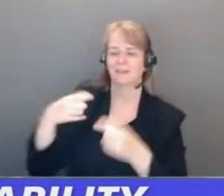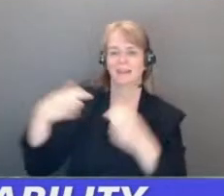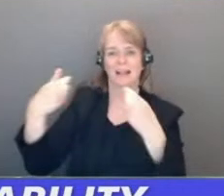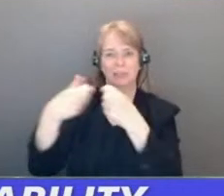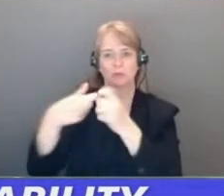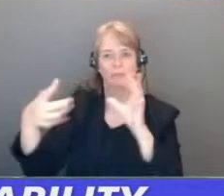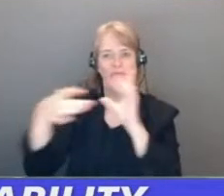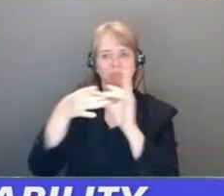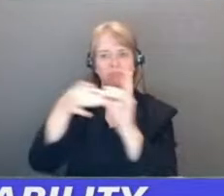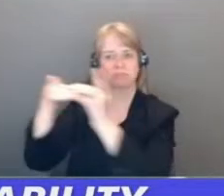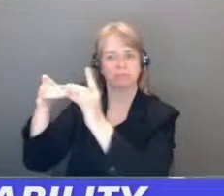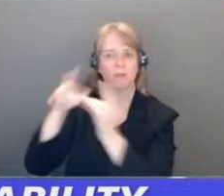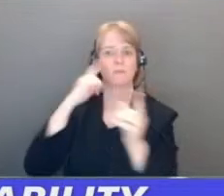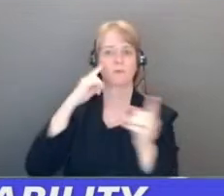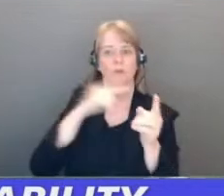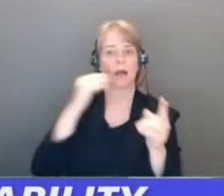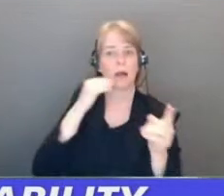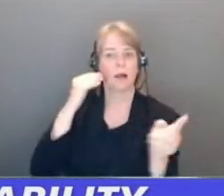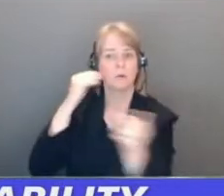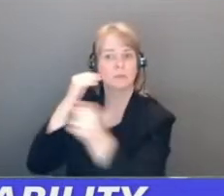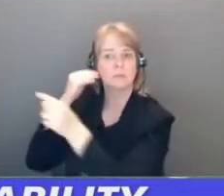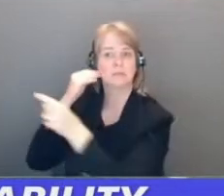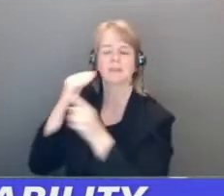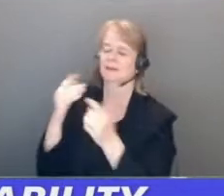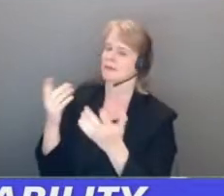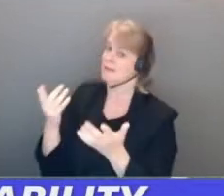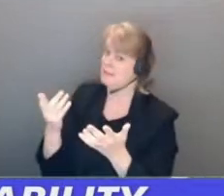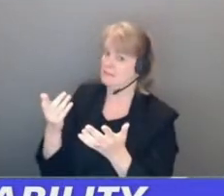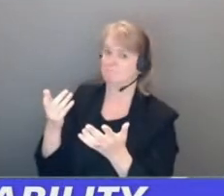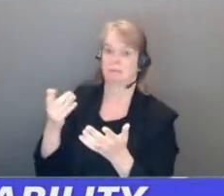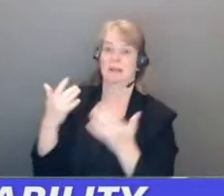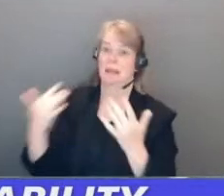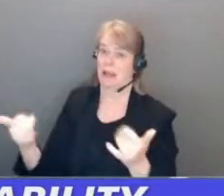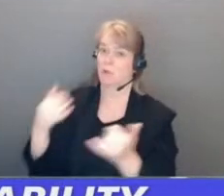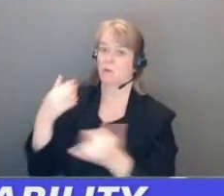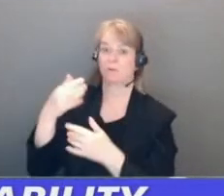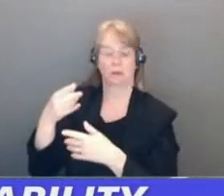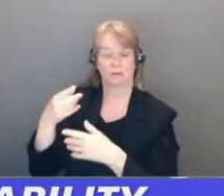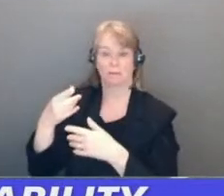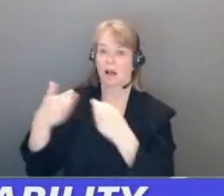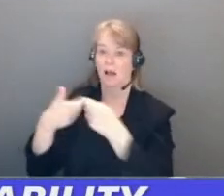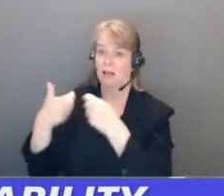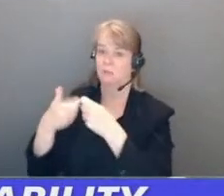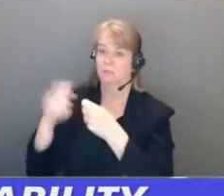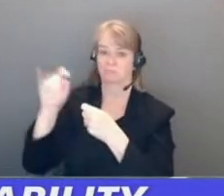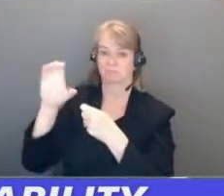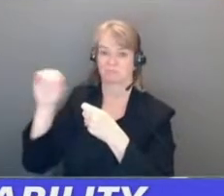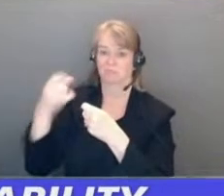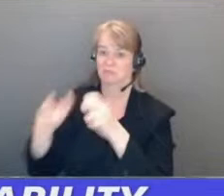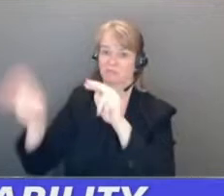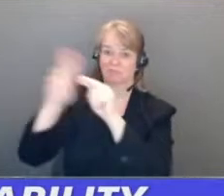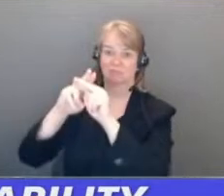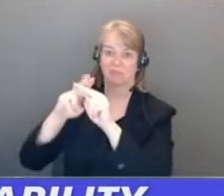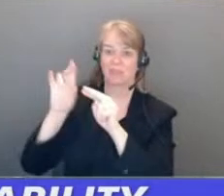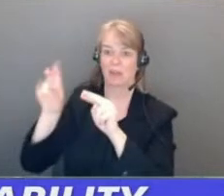à Charles-Antoine Gagnon. Charles-Antoine Gagnon from Le Droit. You have the floor.